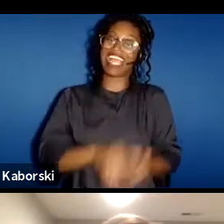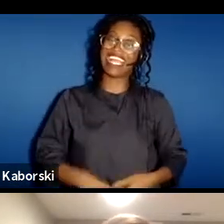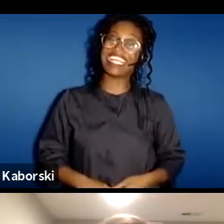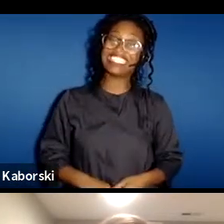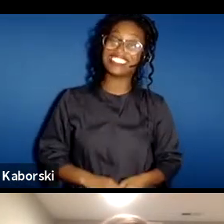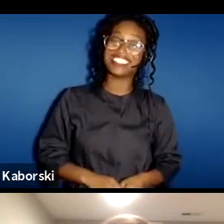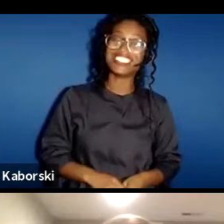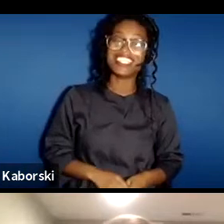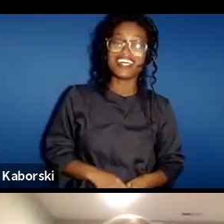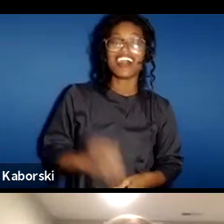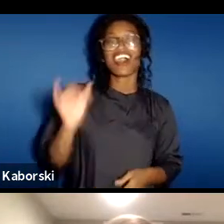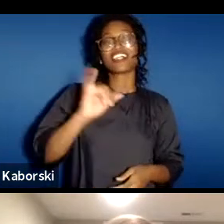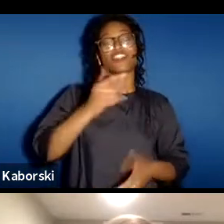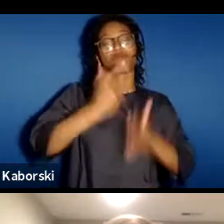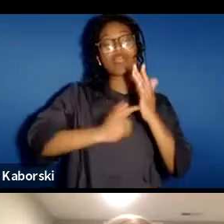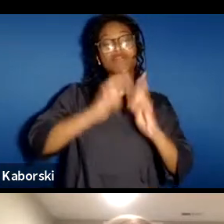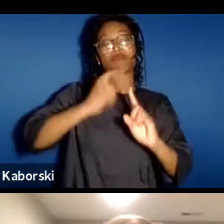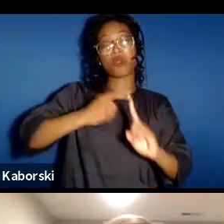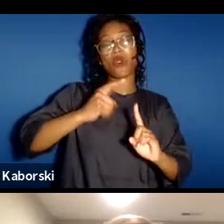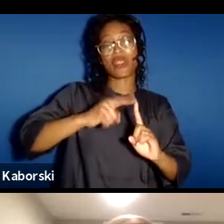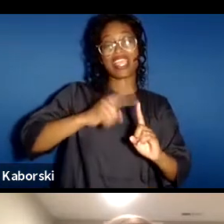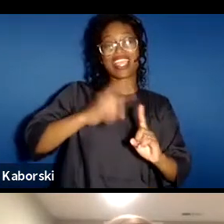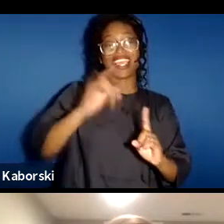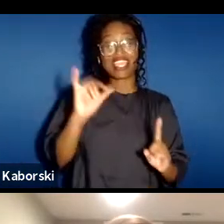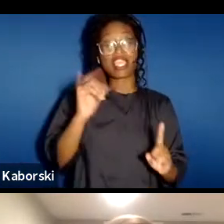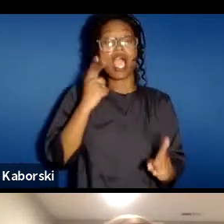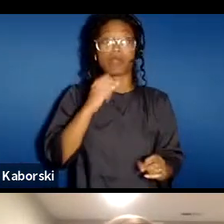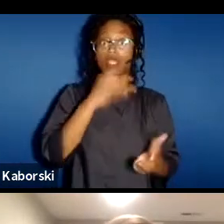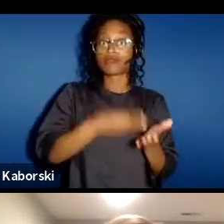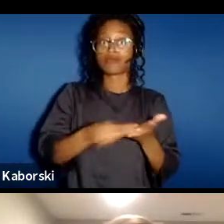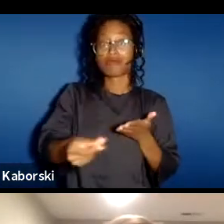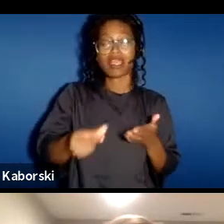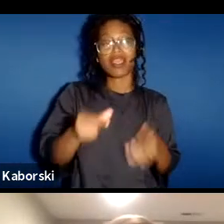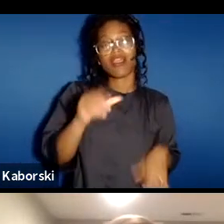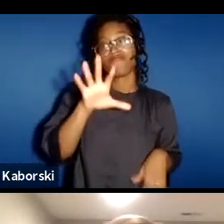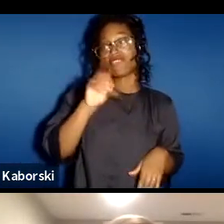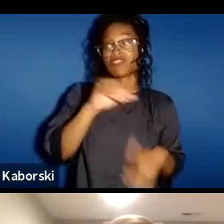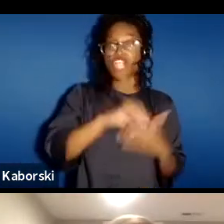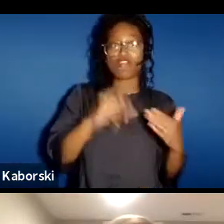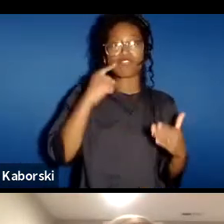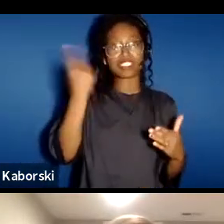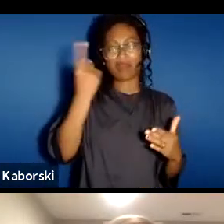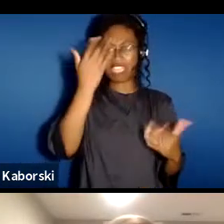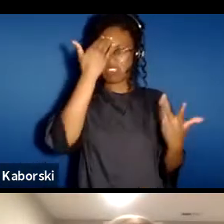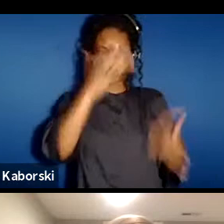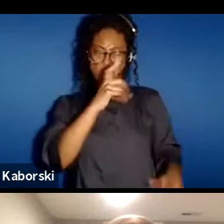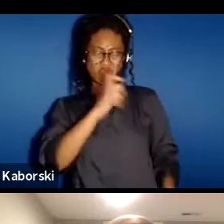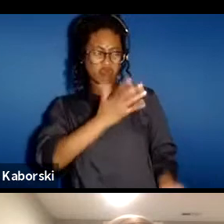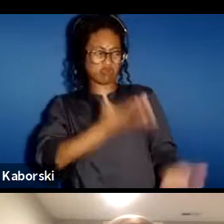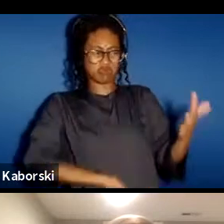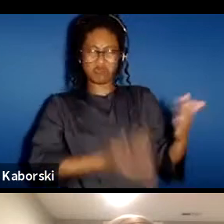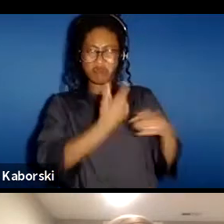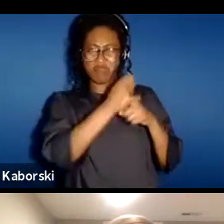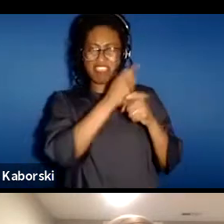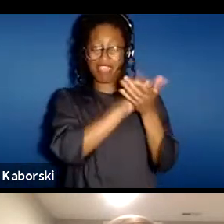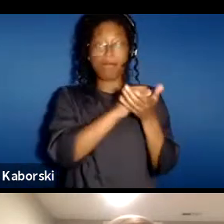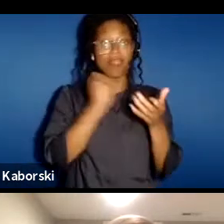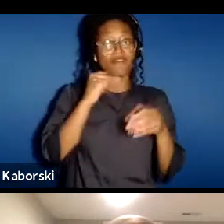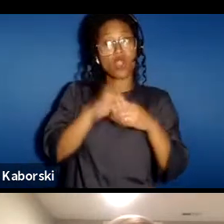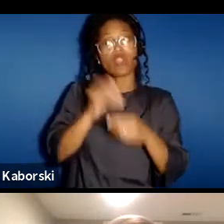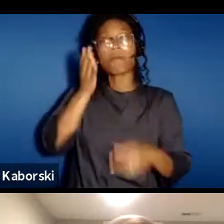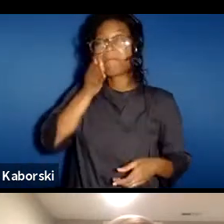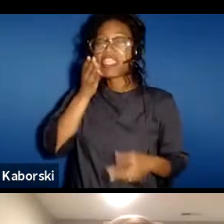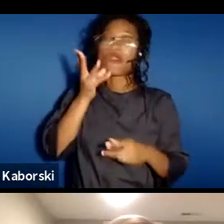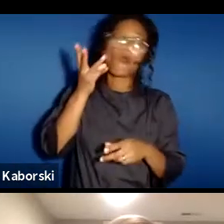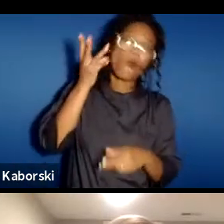It's also a price point thing. Like if I'm not going to spend $50 for something that I don't know much about, but when you get into the beer and the